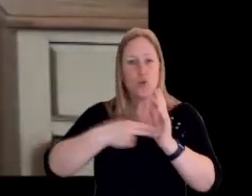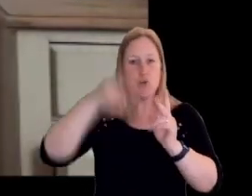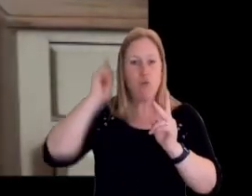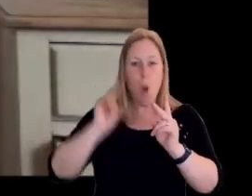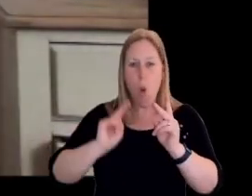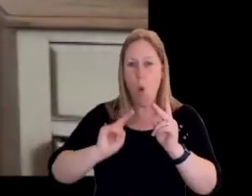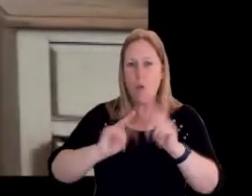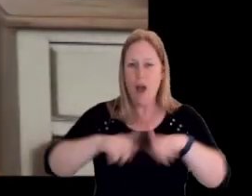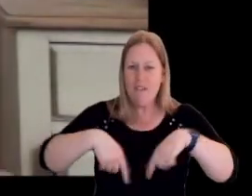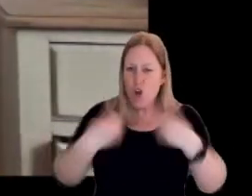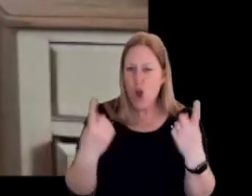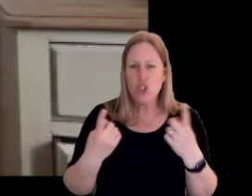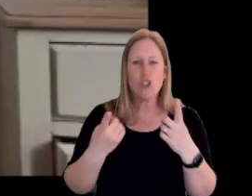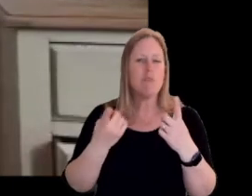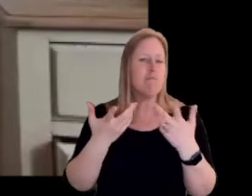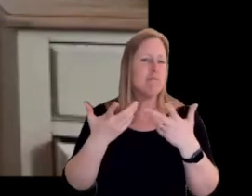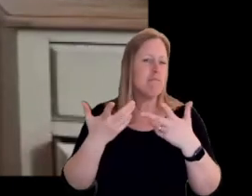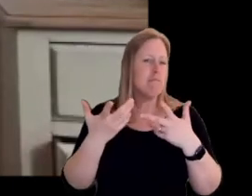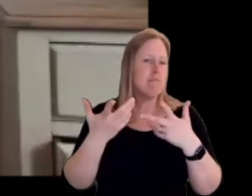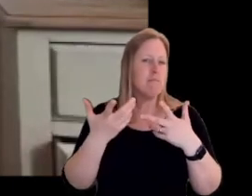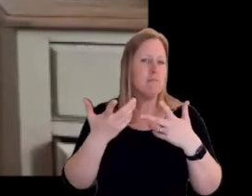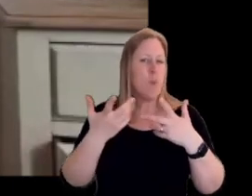or neurodivergences,